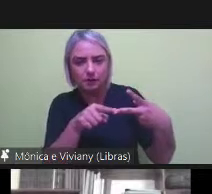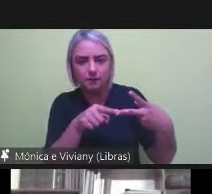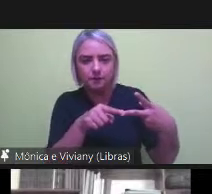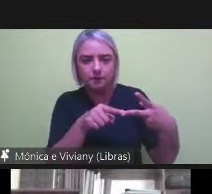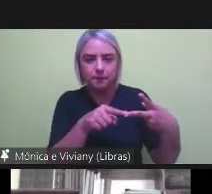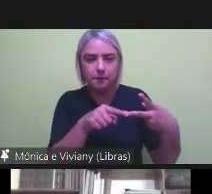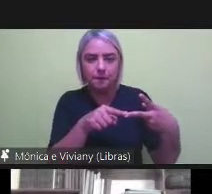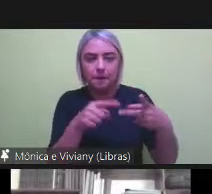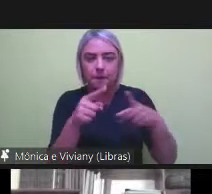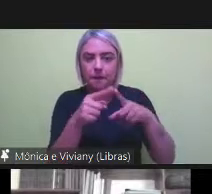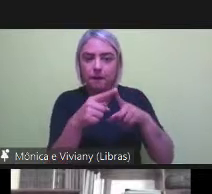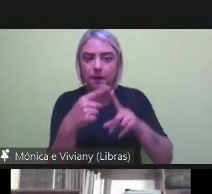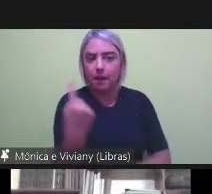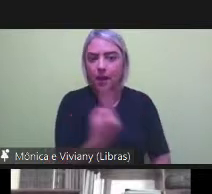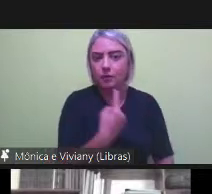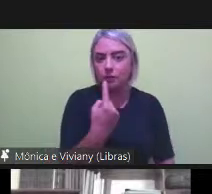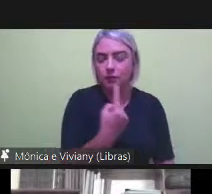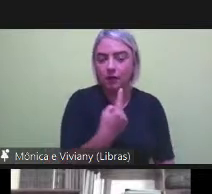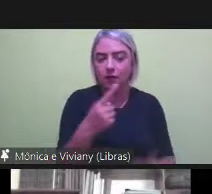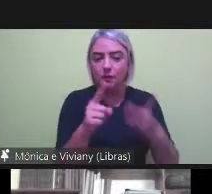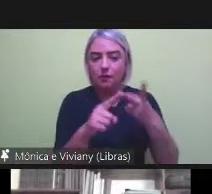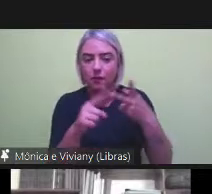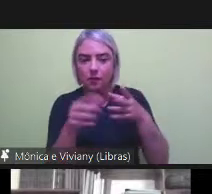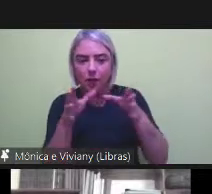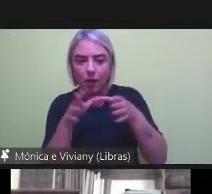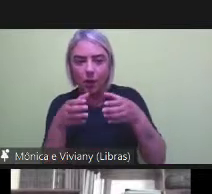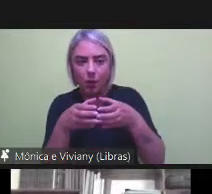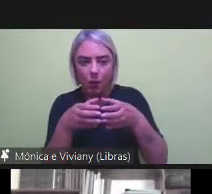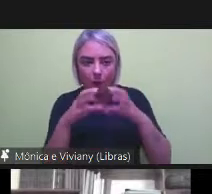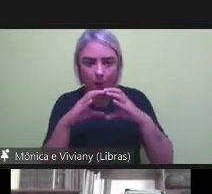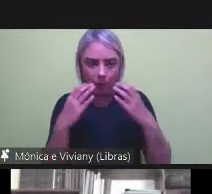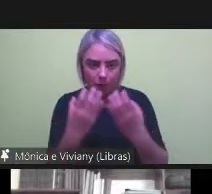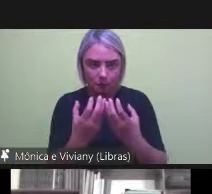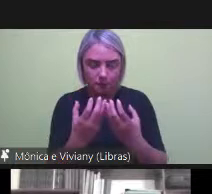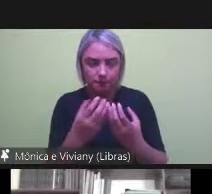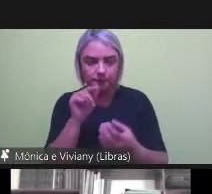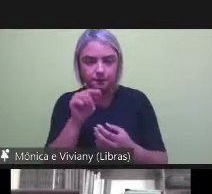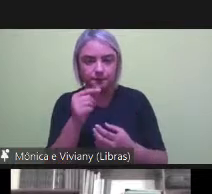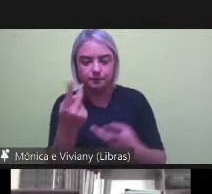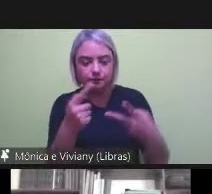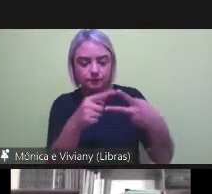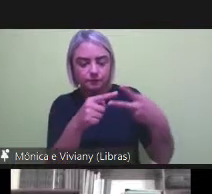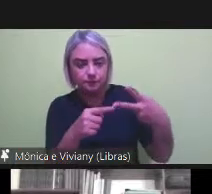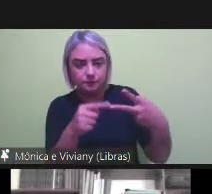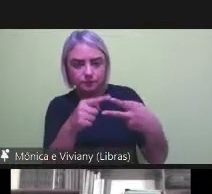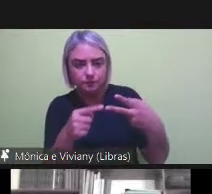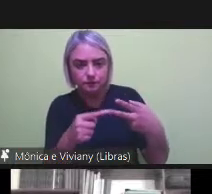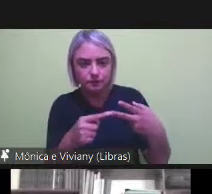two models, the individual and the group one. And